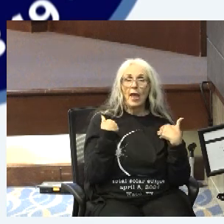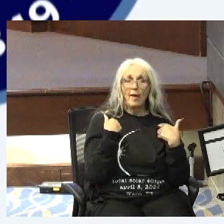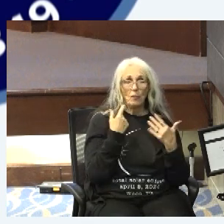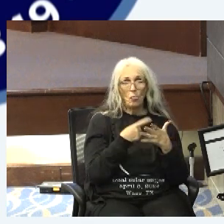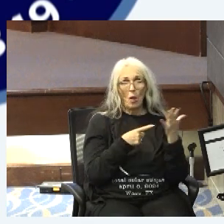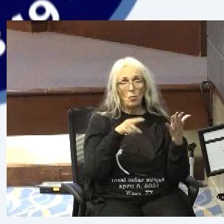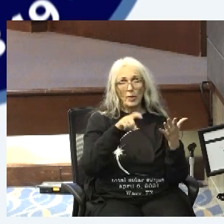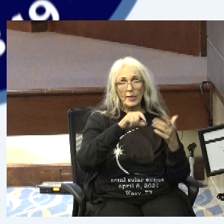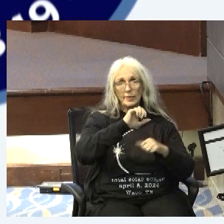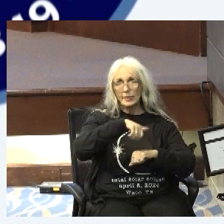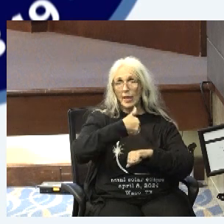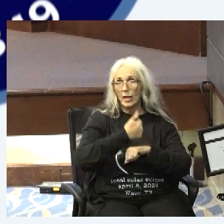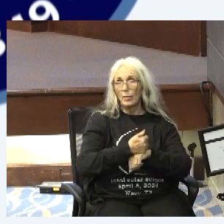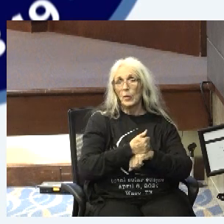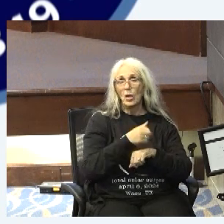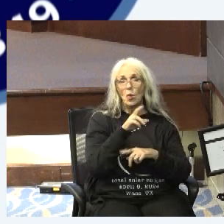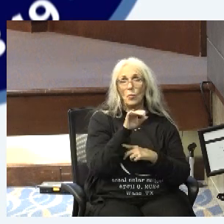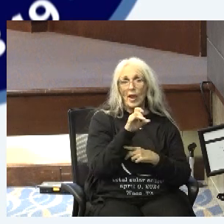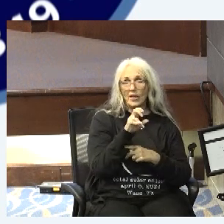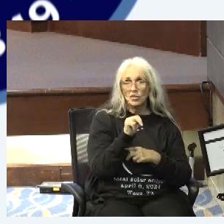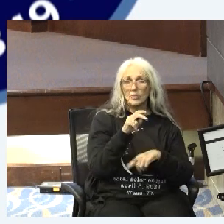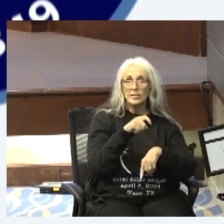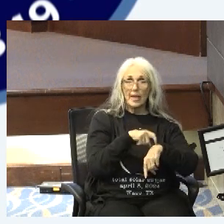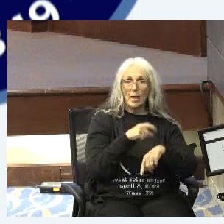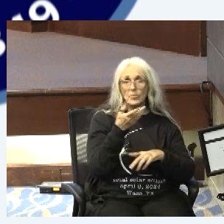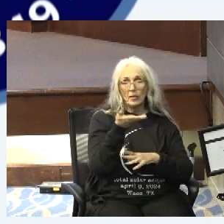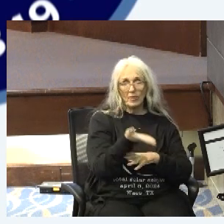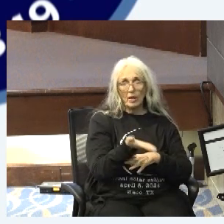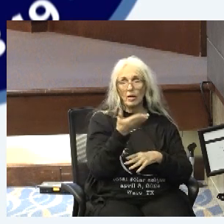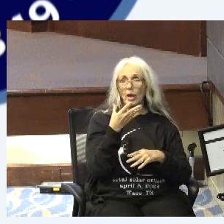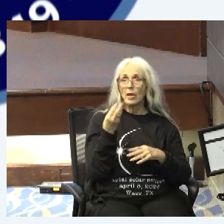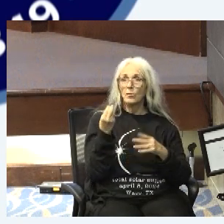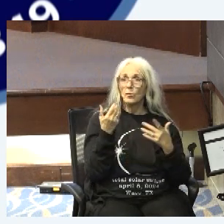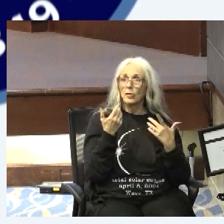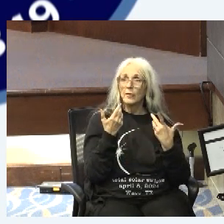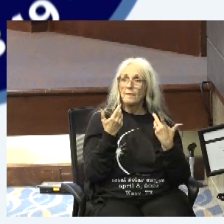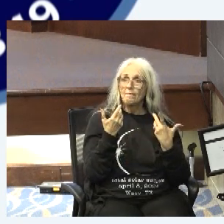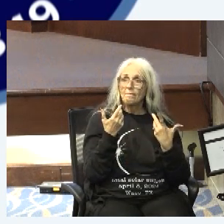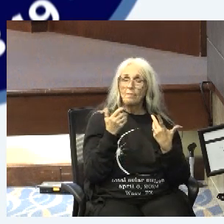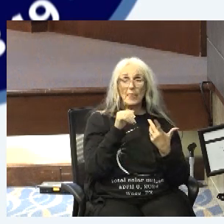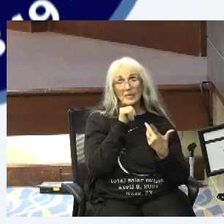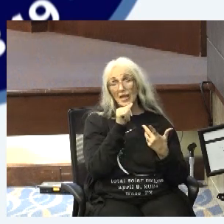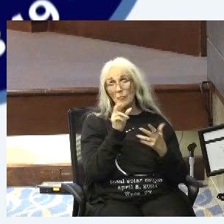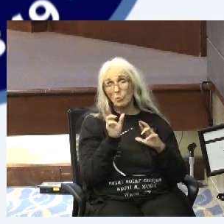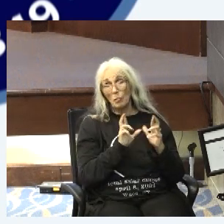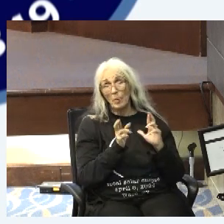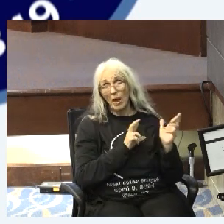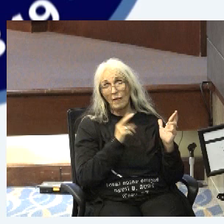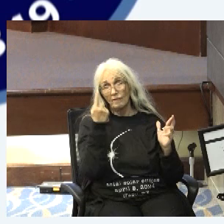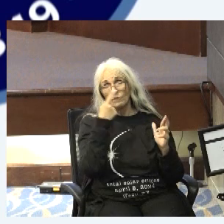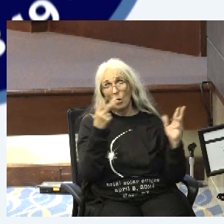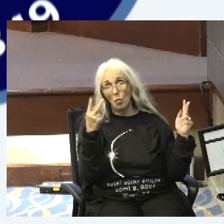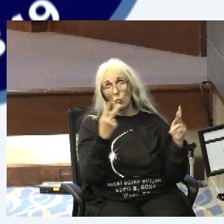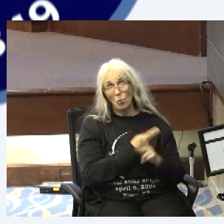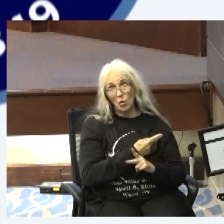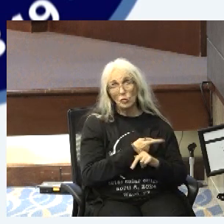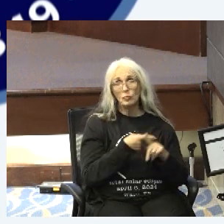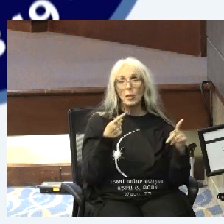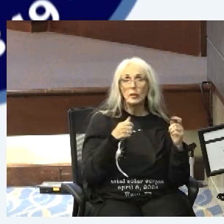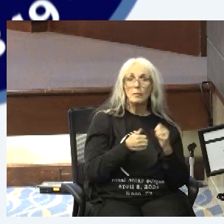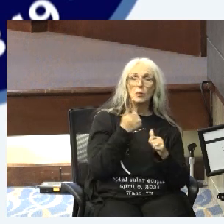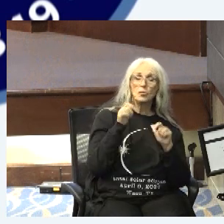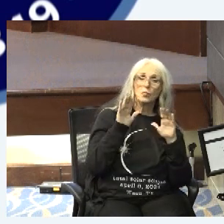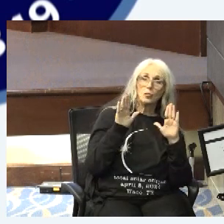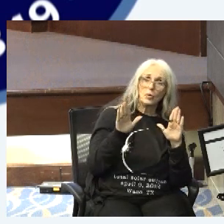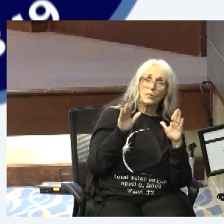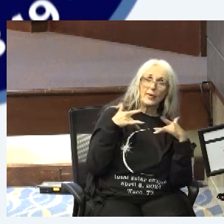in place and that reaction time is there. And, it is definitely not preparing for the worst, it's preparing for the greatest